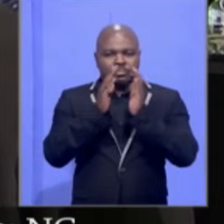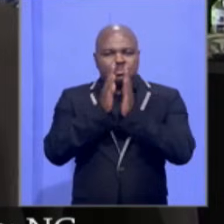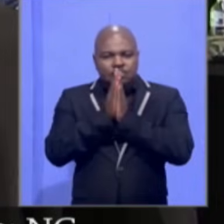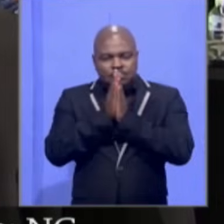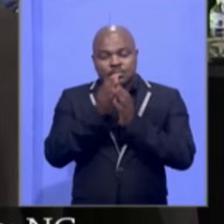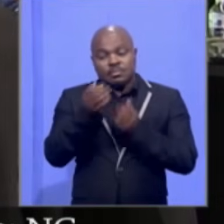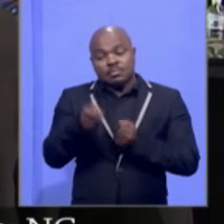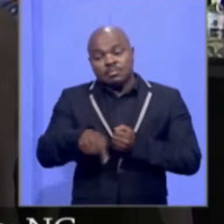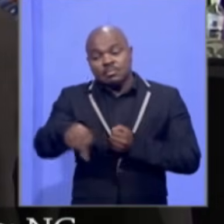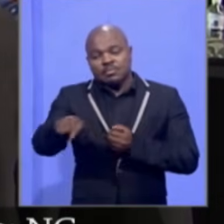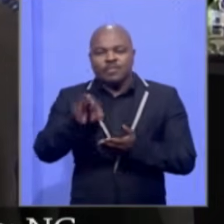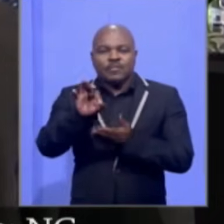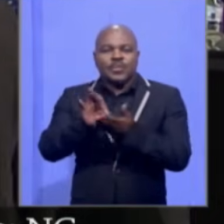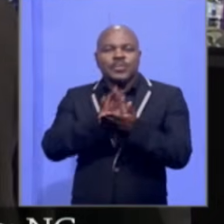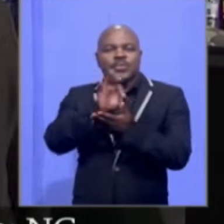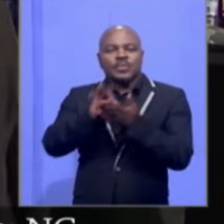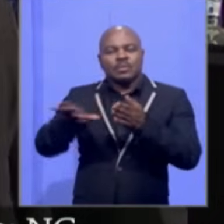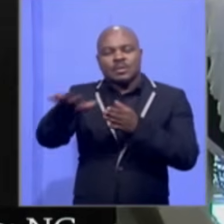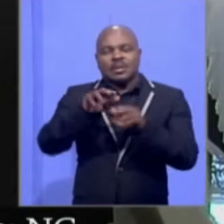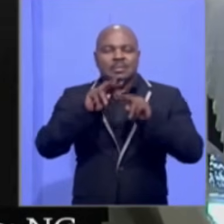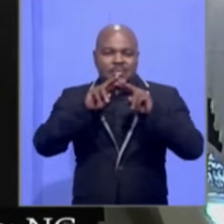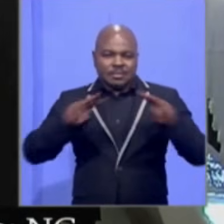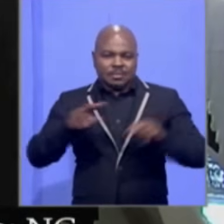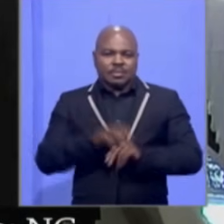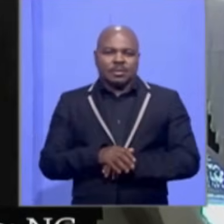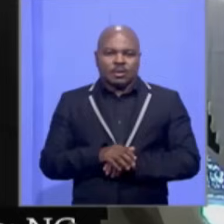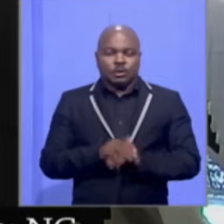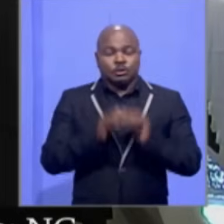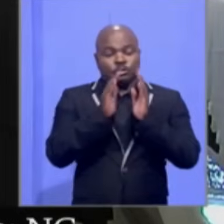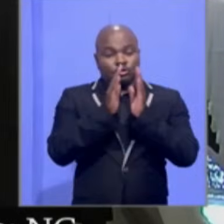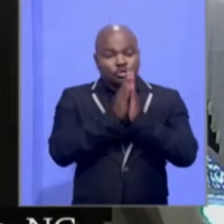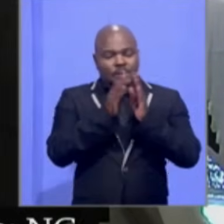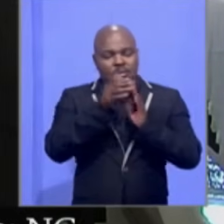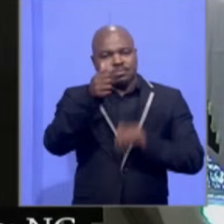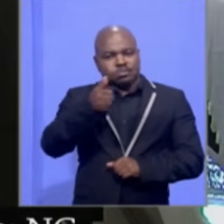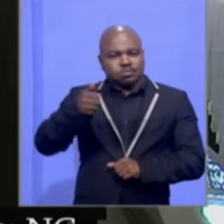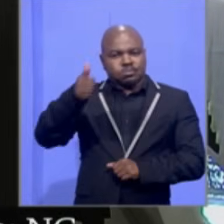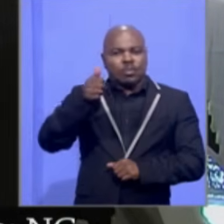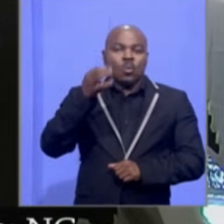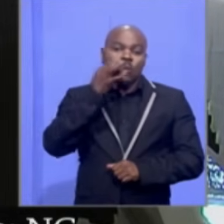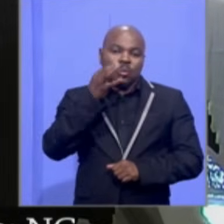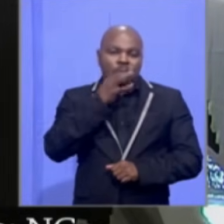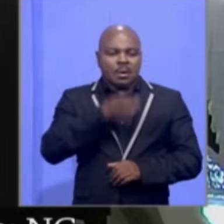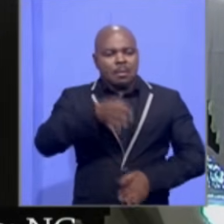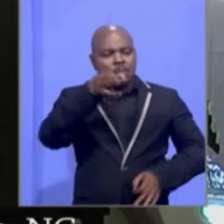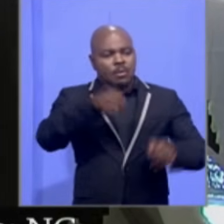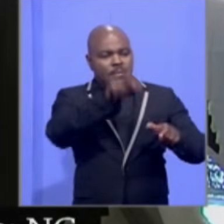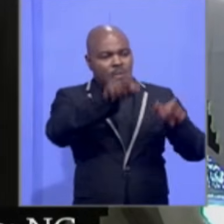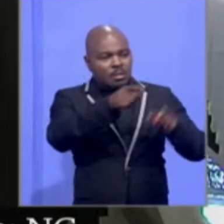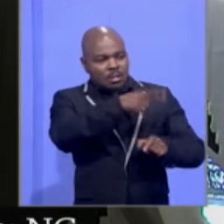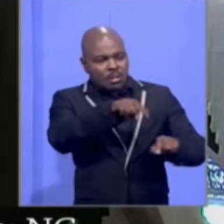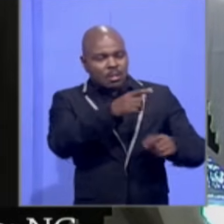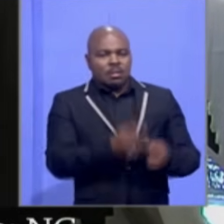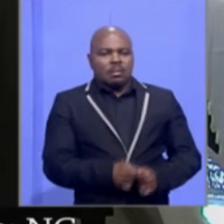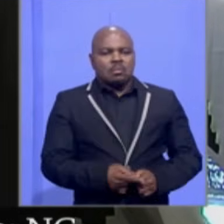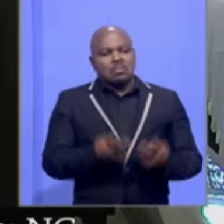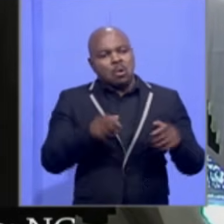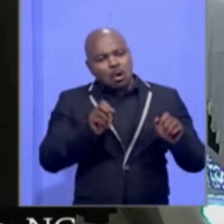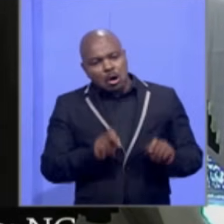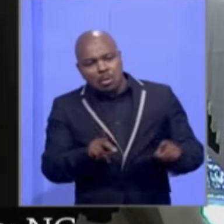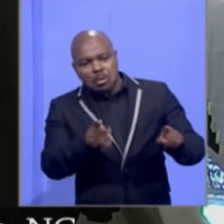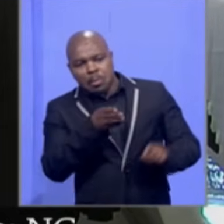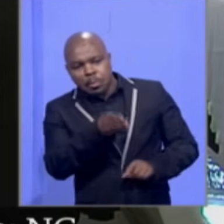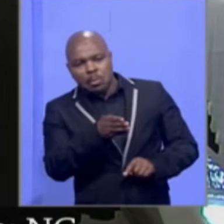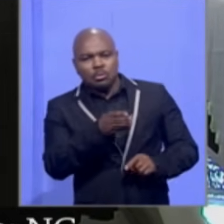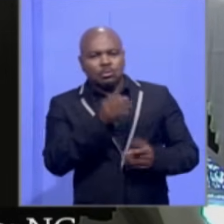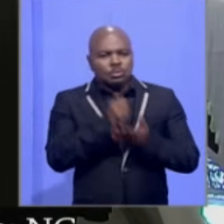tse di sireletsegileng. Moeteledipele wa kereke o gateletse gore borra dipolotiki ba seke ba dirisa tšhono eno fela ya go